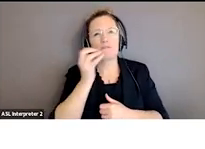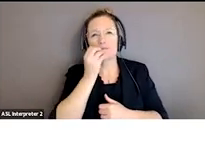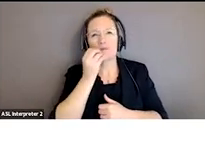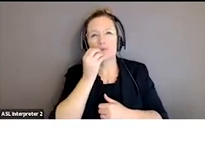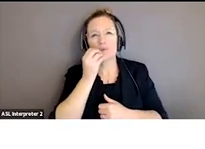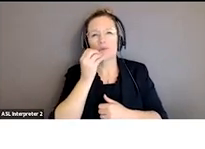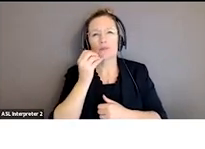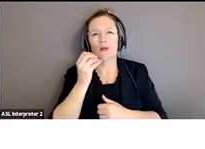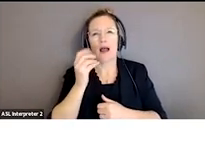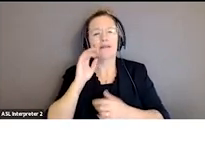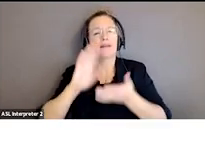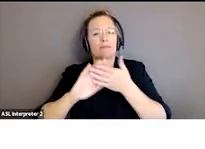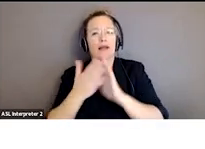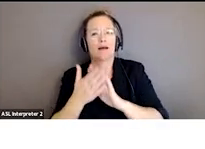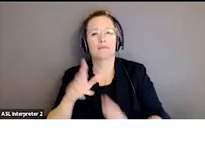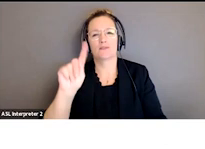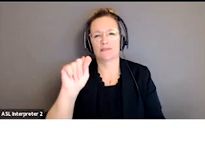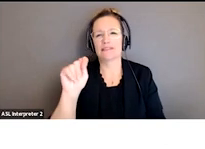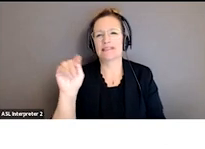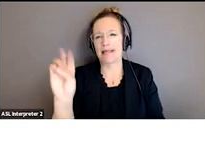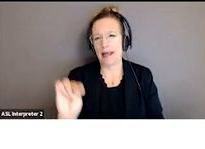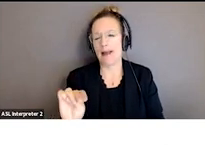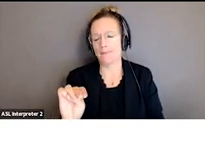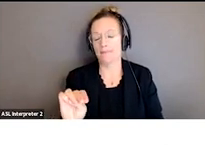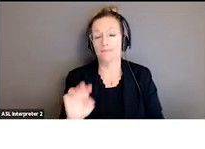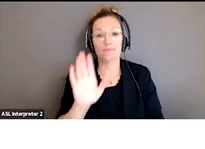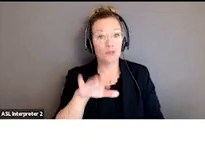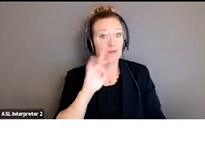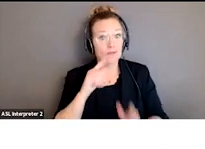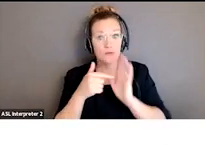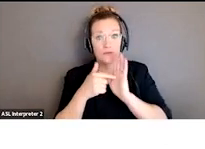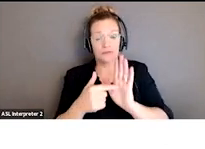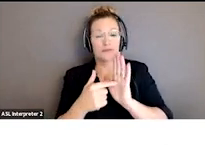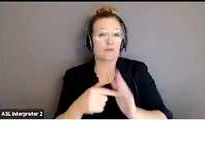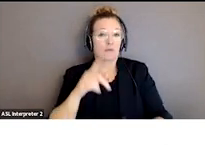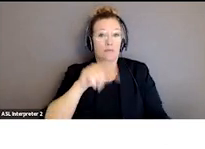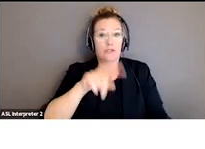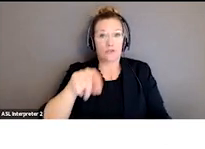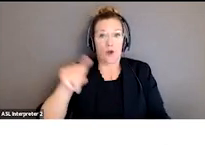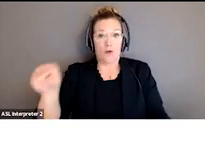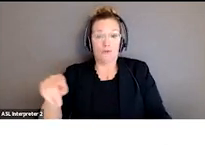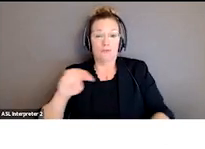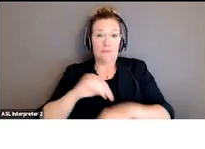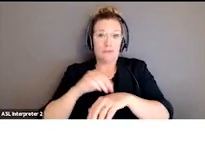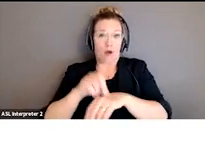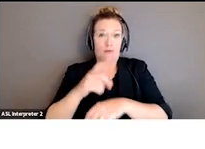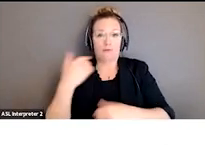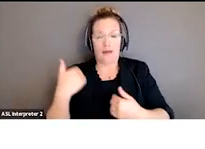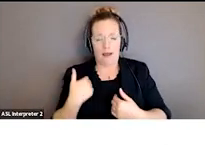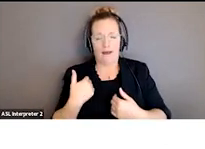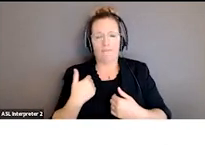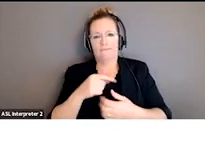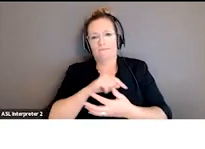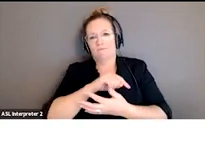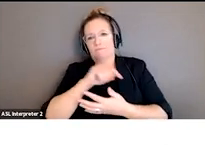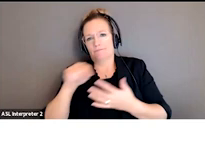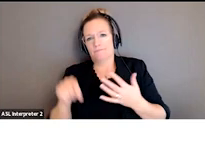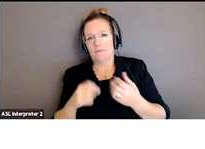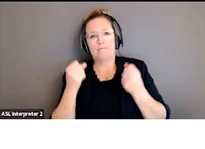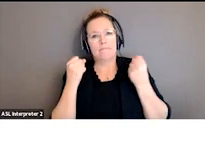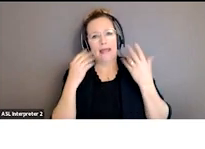trademark. So for example, McDonald's. McDonald's has a handful of patents, but they are mostly to processes and